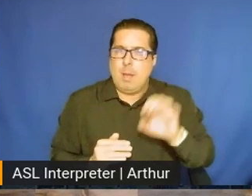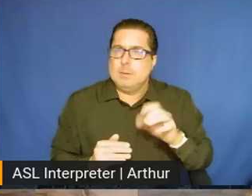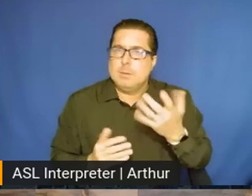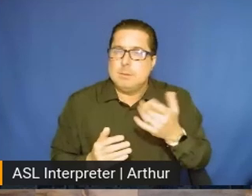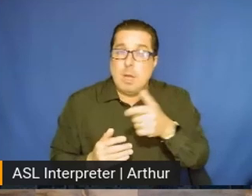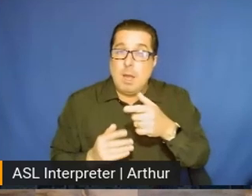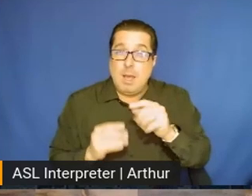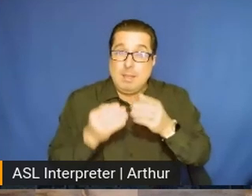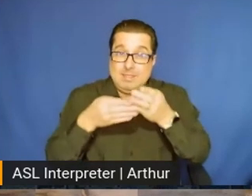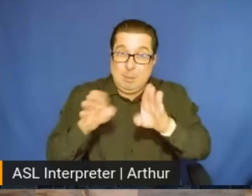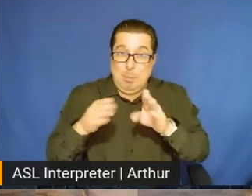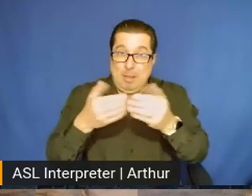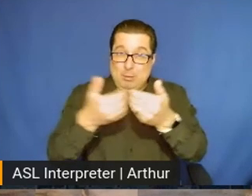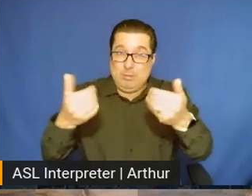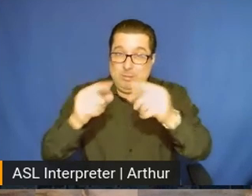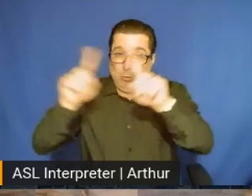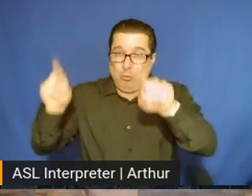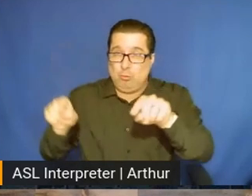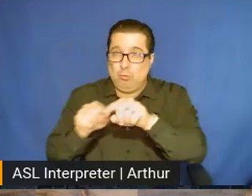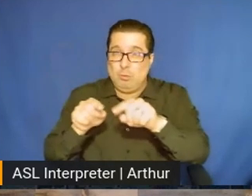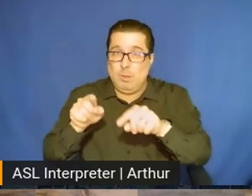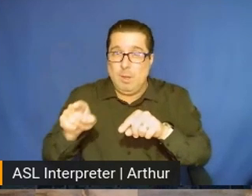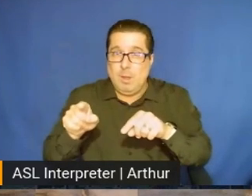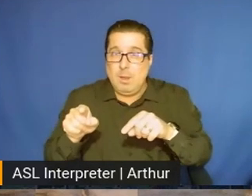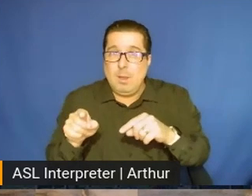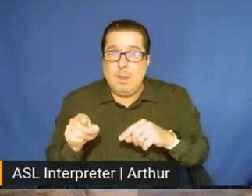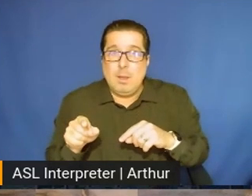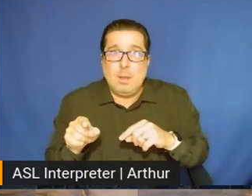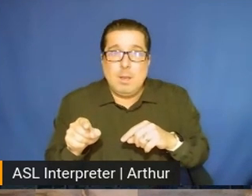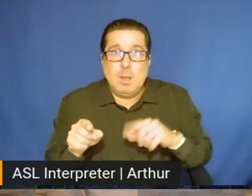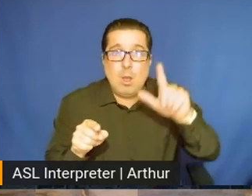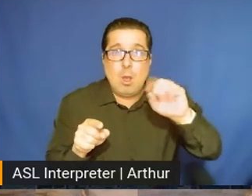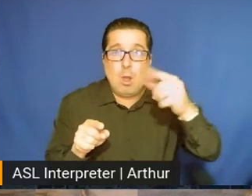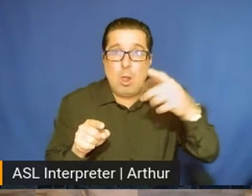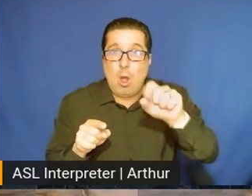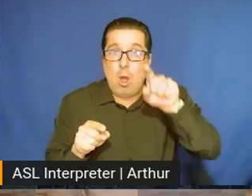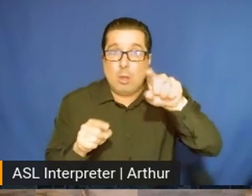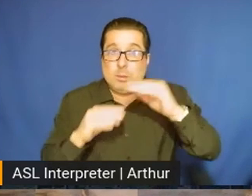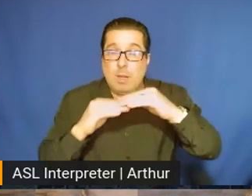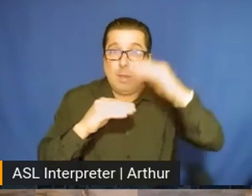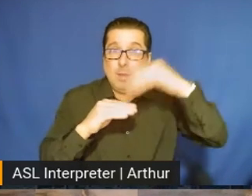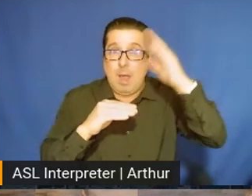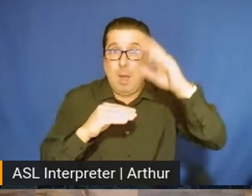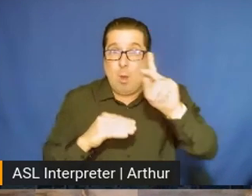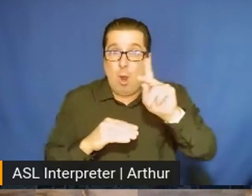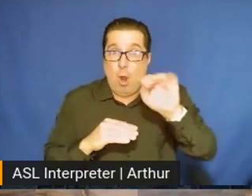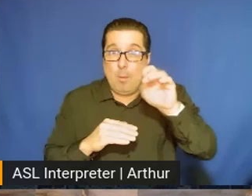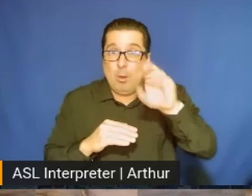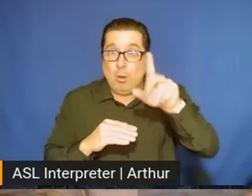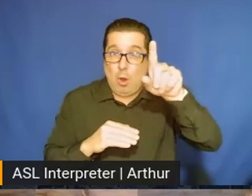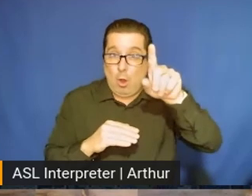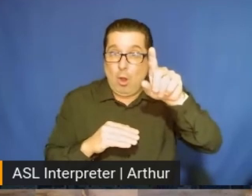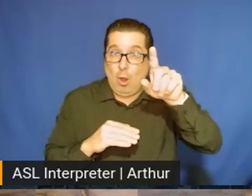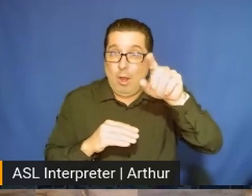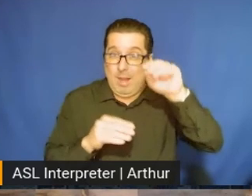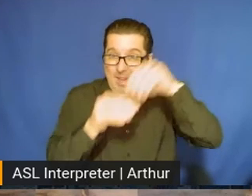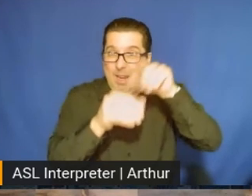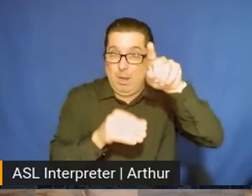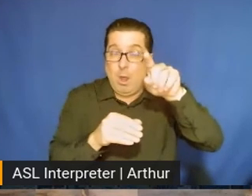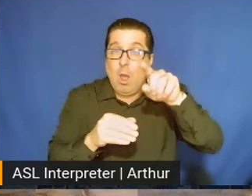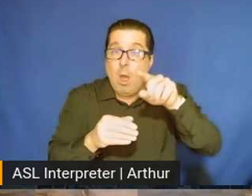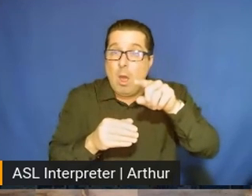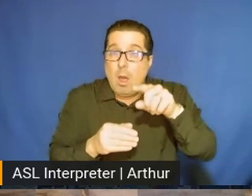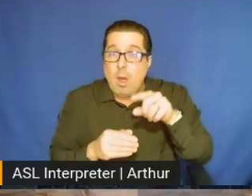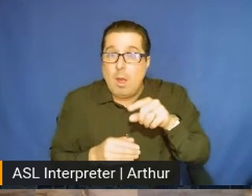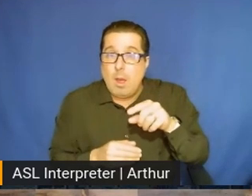now, logs on the top, which Karpenter emits, and then the pods, number of pods right now I'm running, there are 0